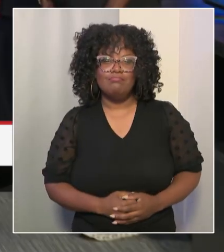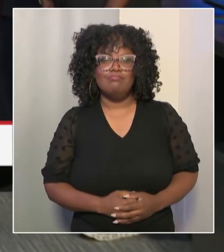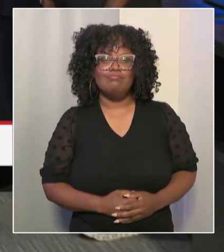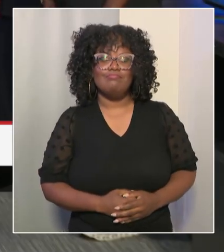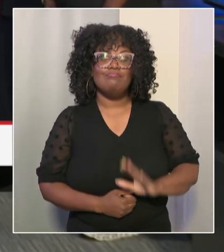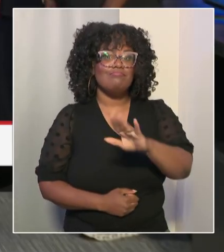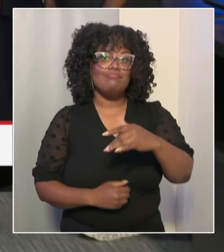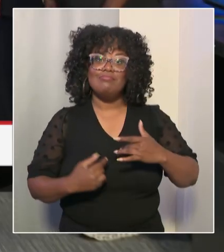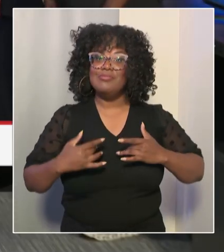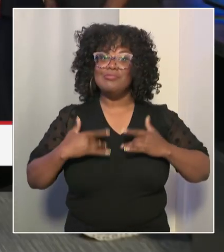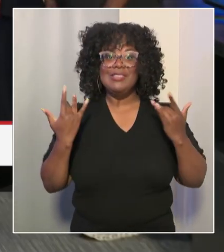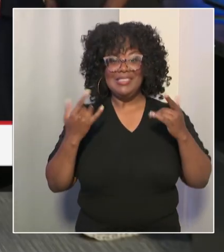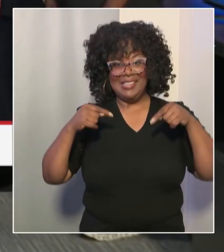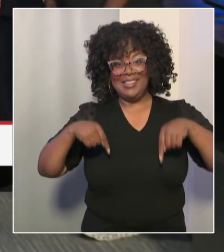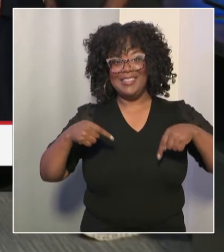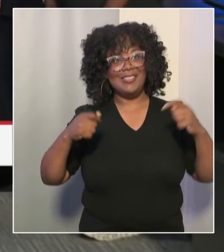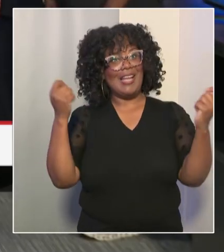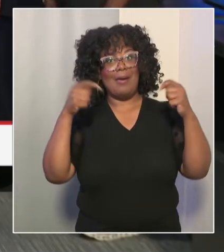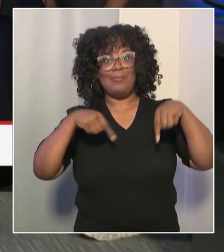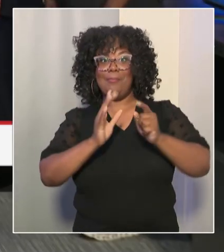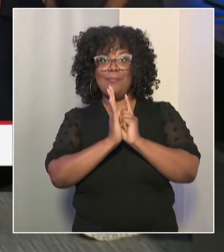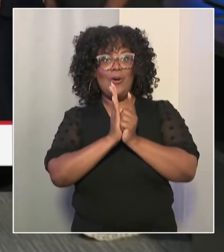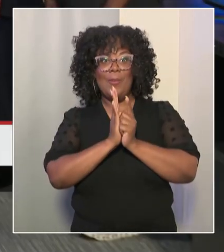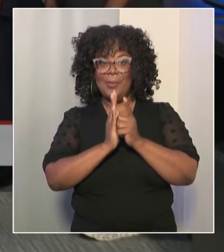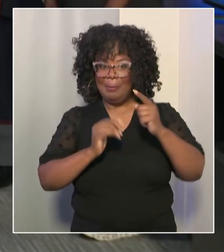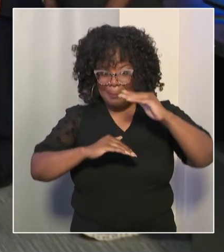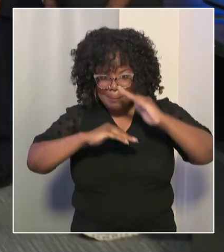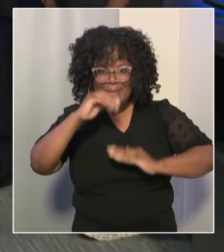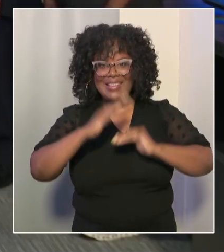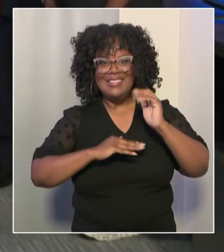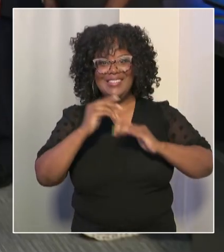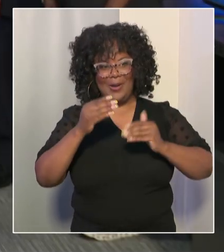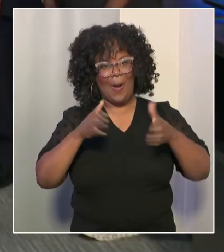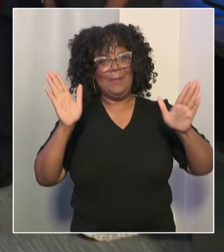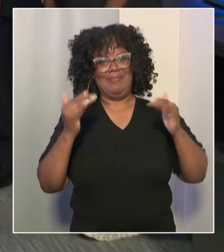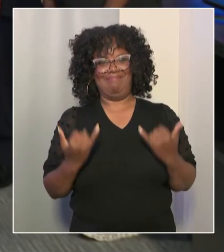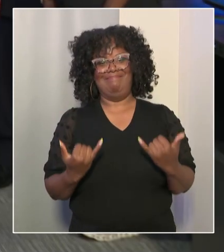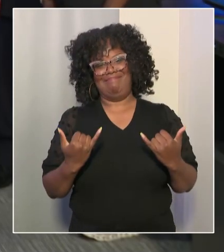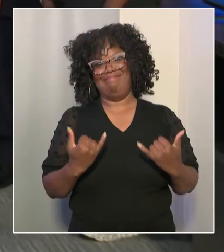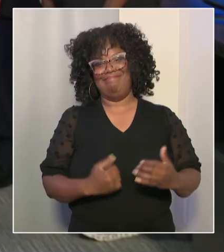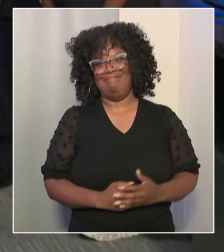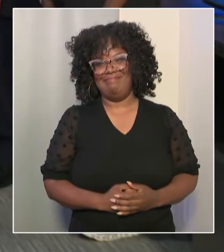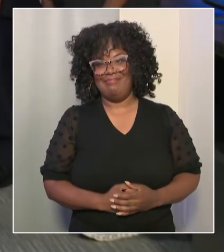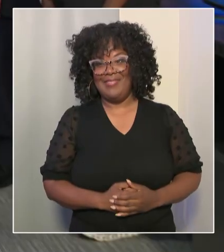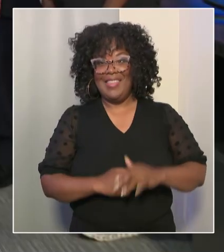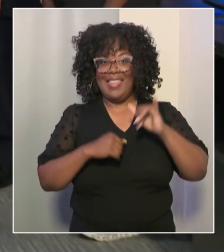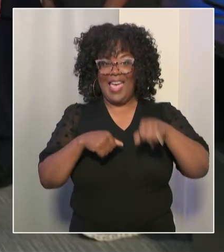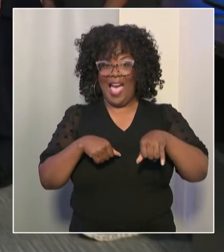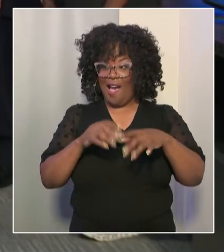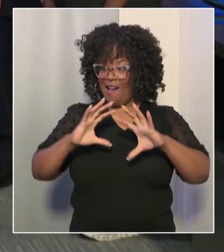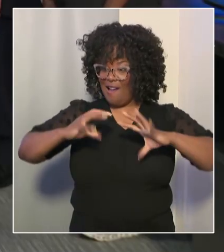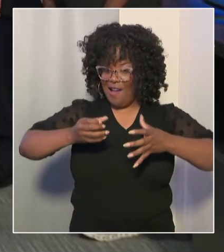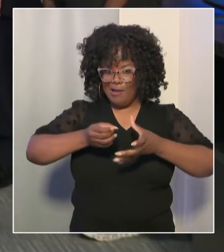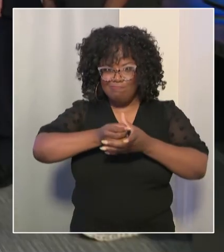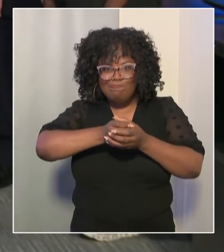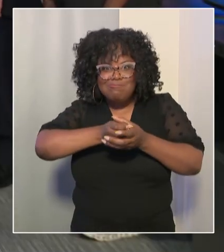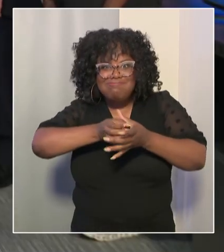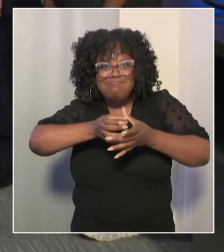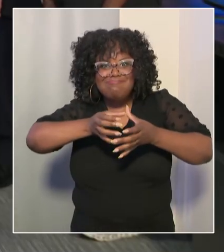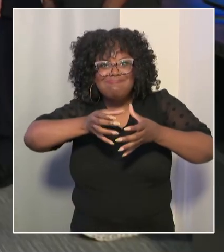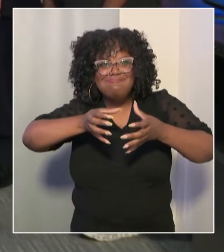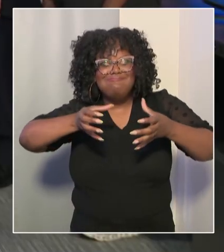programs redundant and agile while sustaining us through our growth. In fact, the space that we are gathered in today was expanded